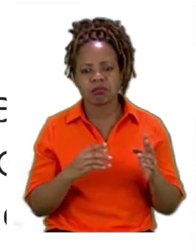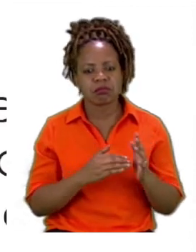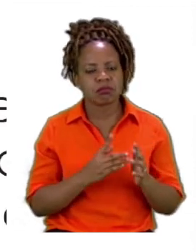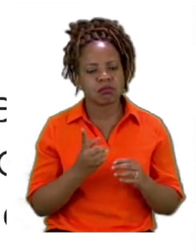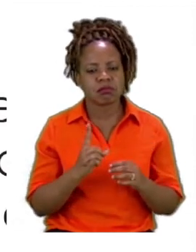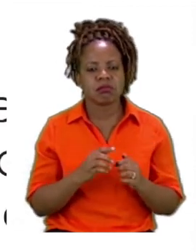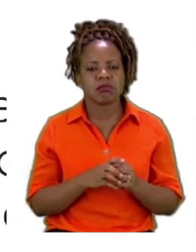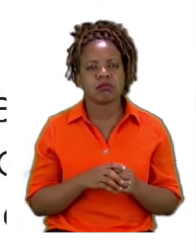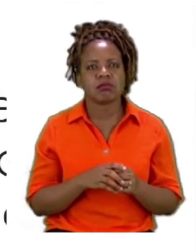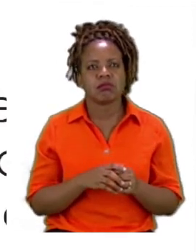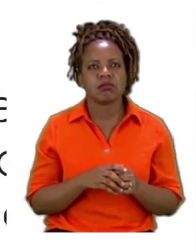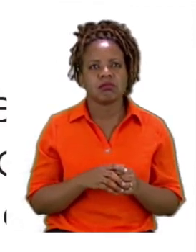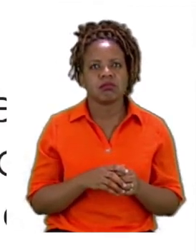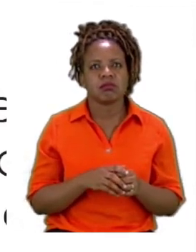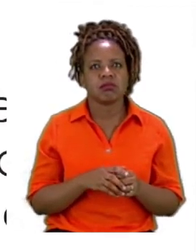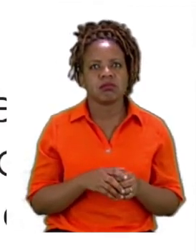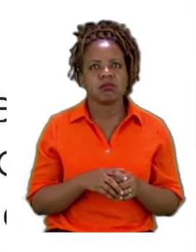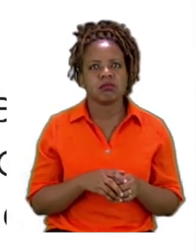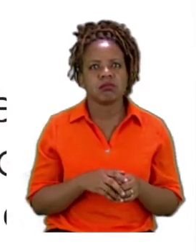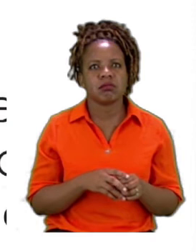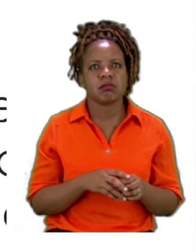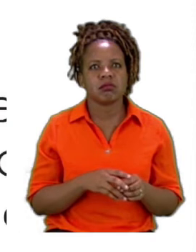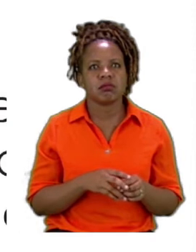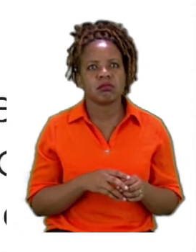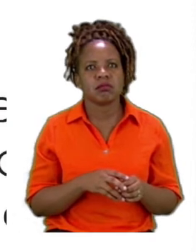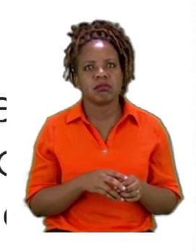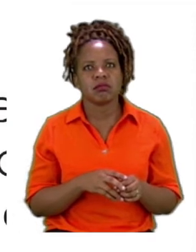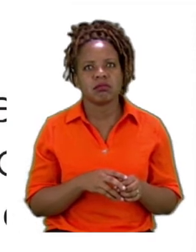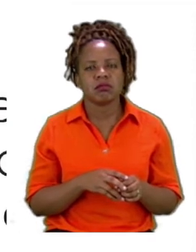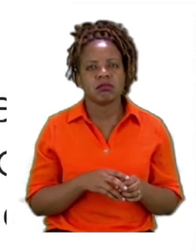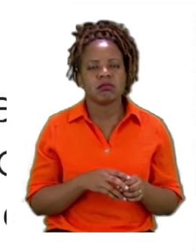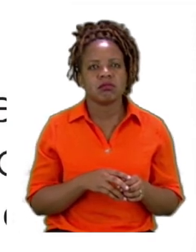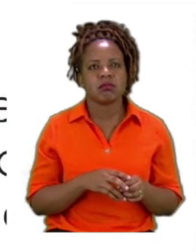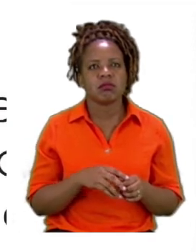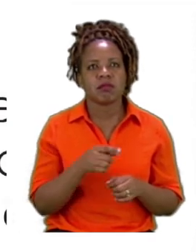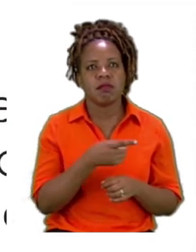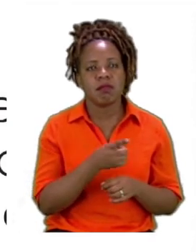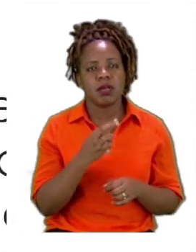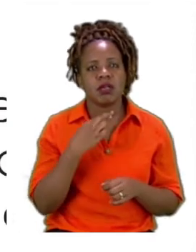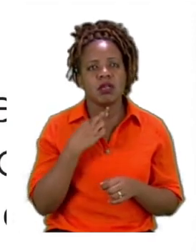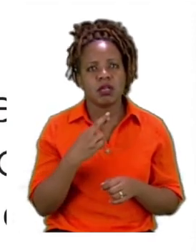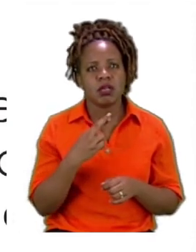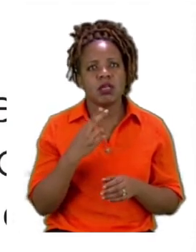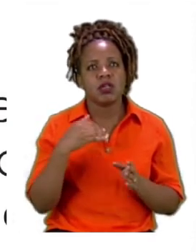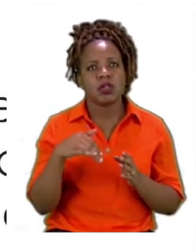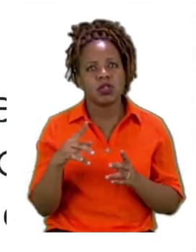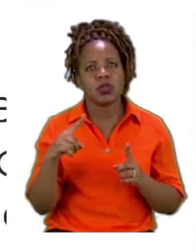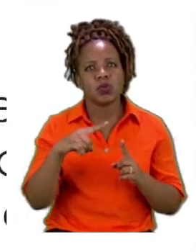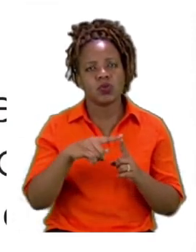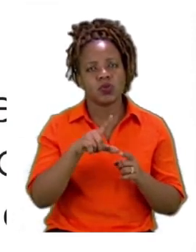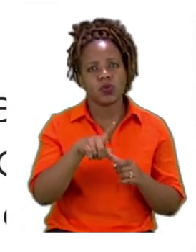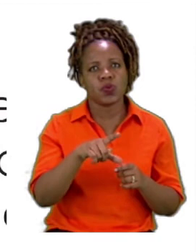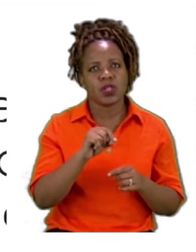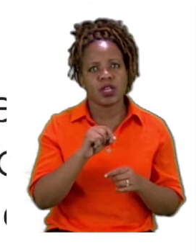us try again and end somewhere else. They are going to the farm.